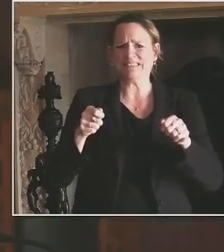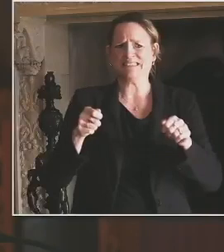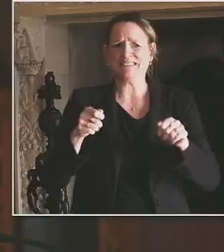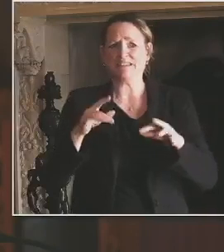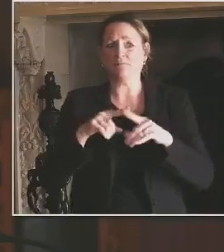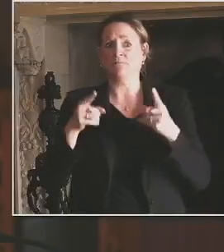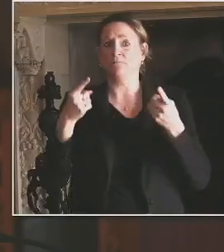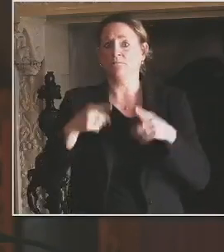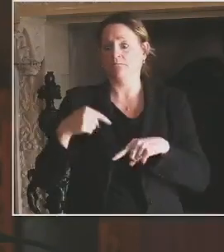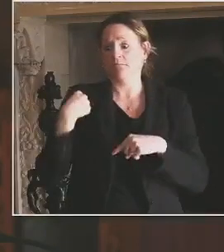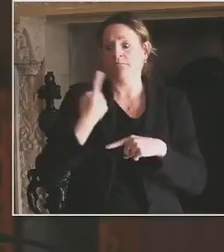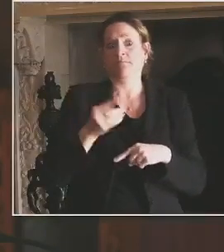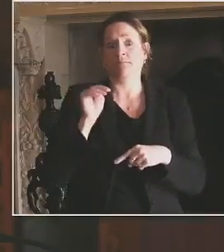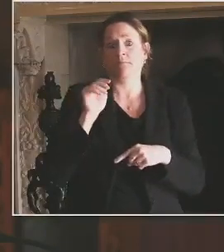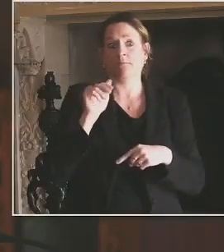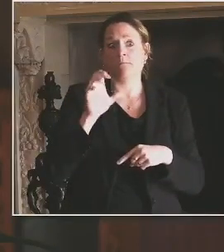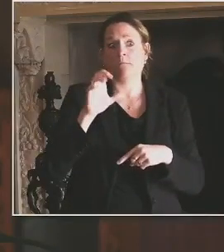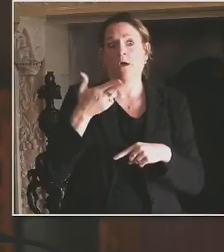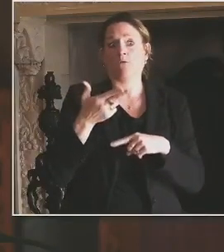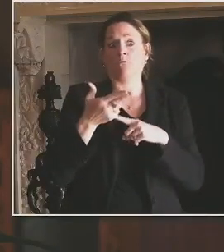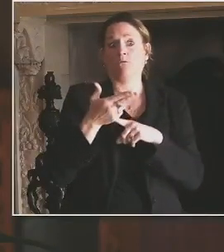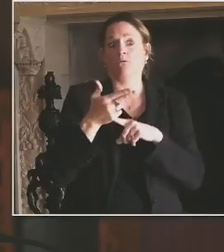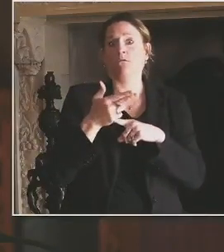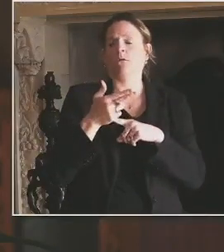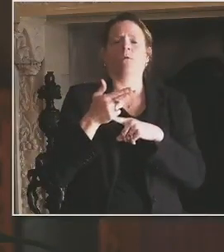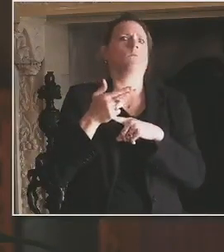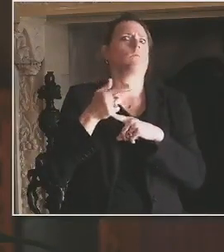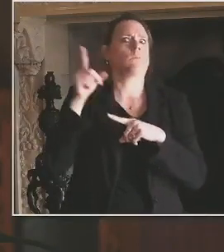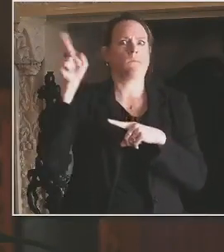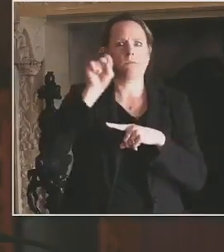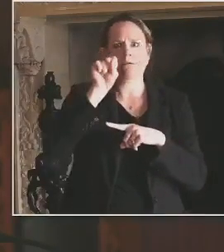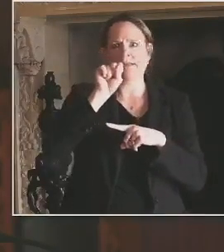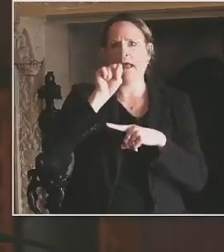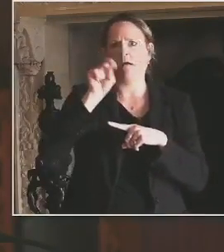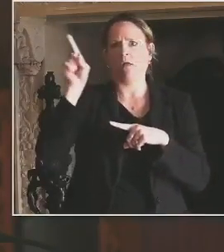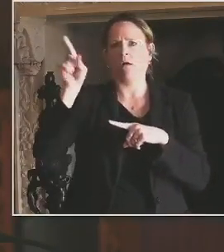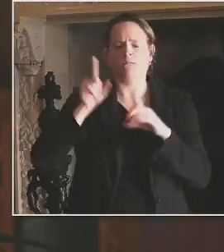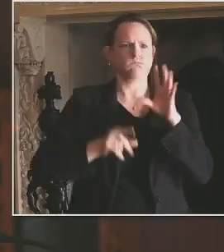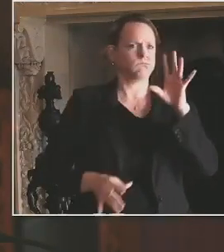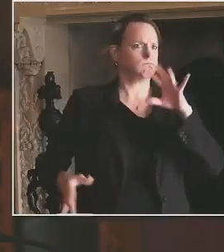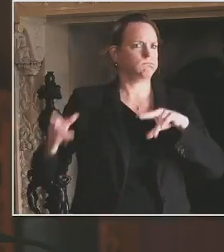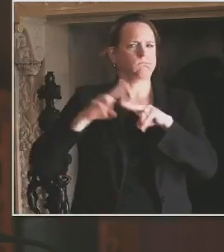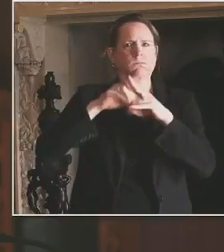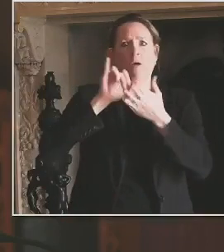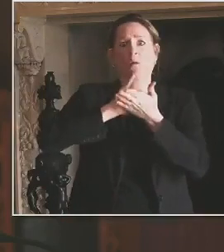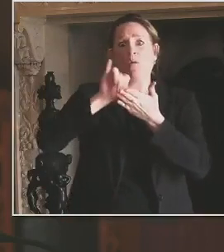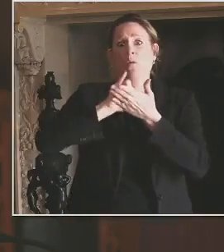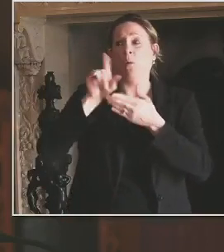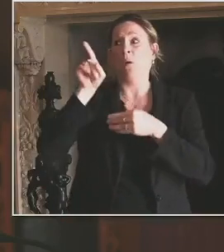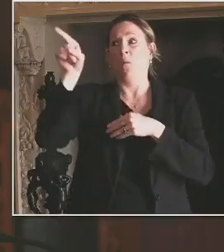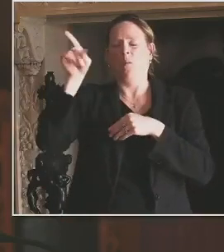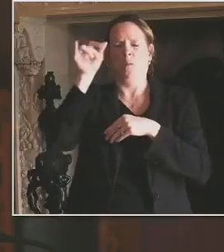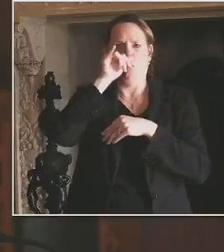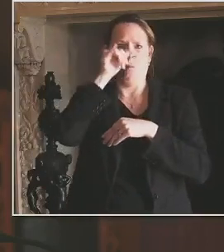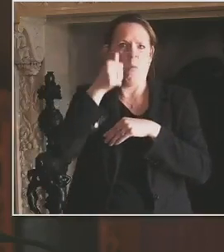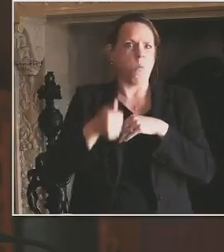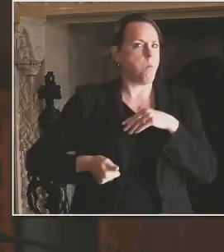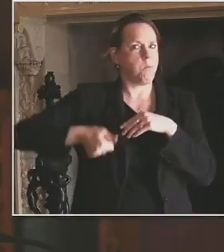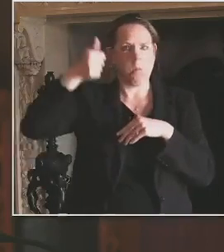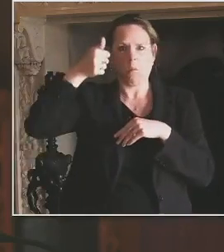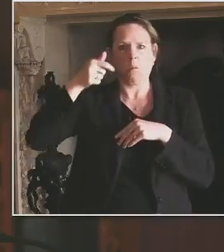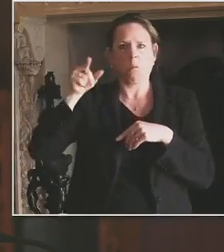March-April timeframe, or whether now, as you suggest in your question, Arizona, Texas, Florida, other places that are seeing spikes